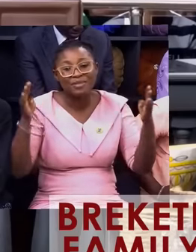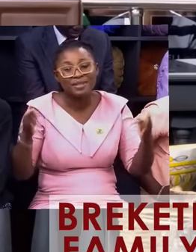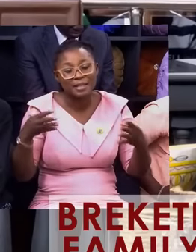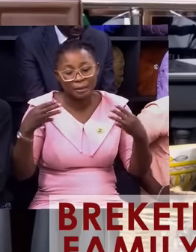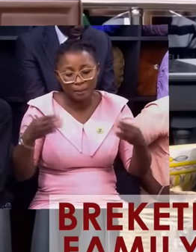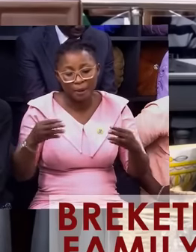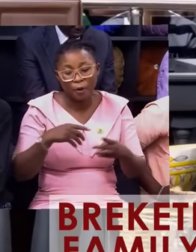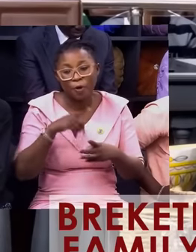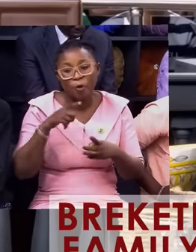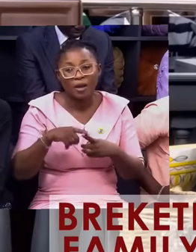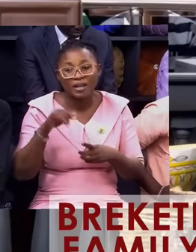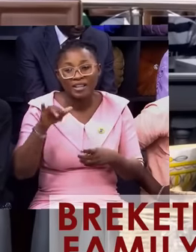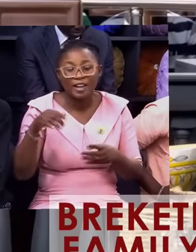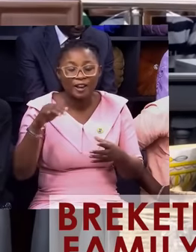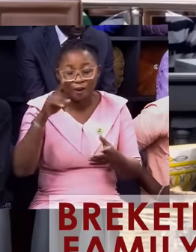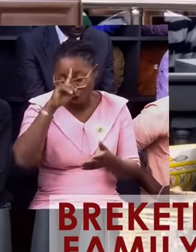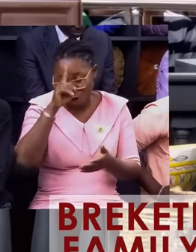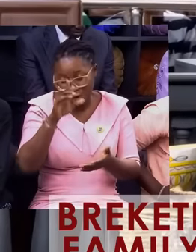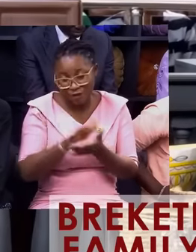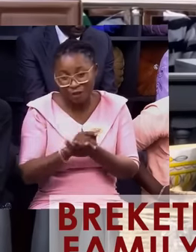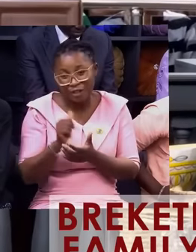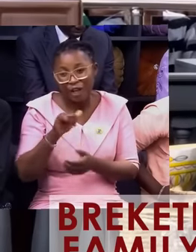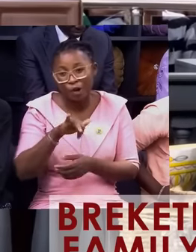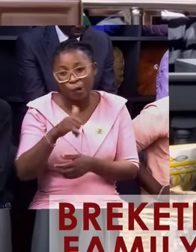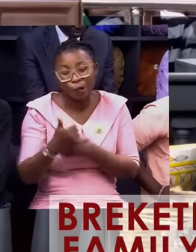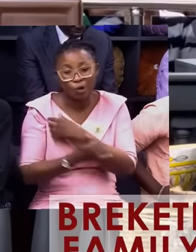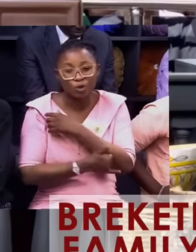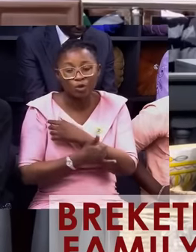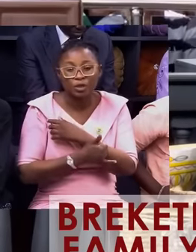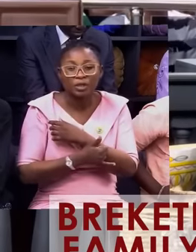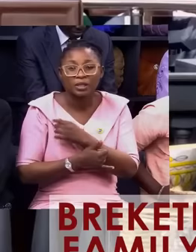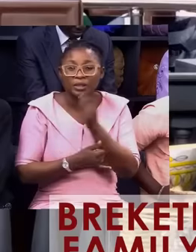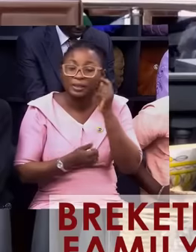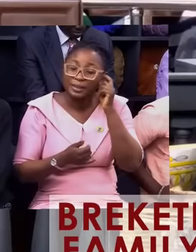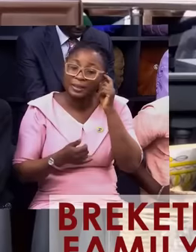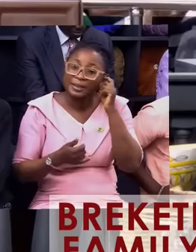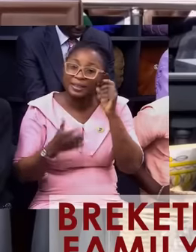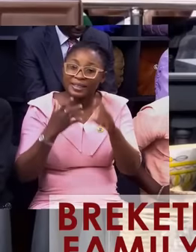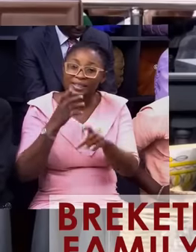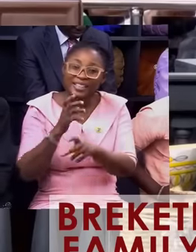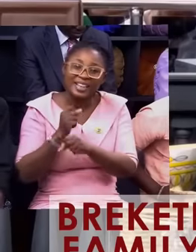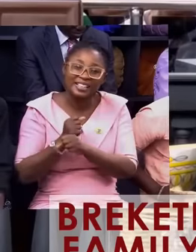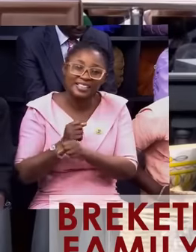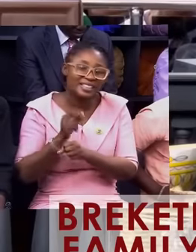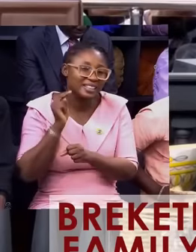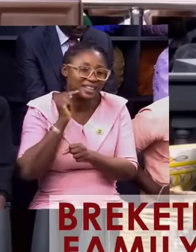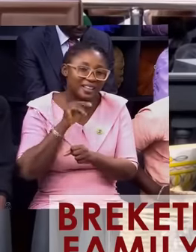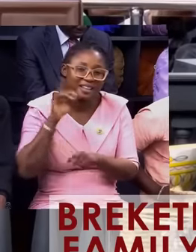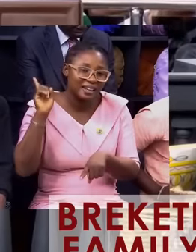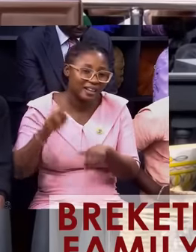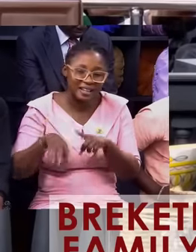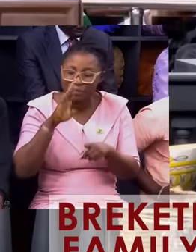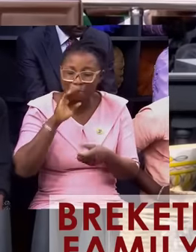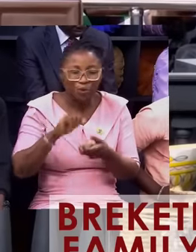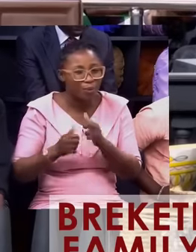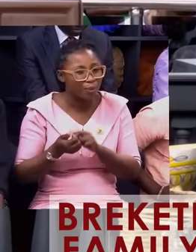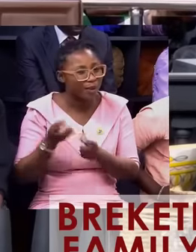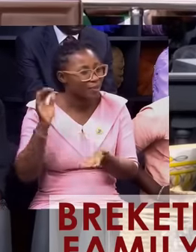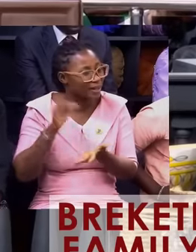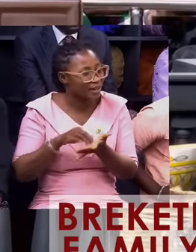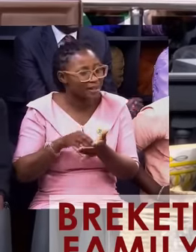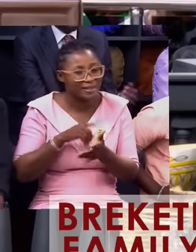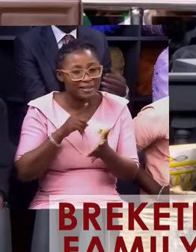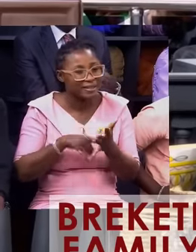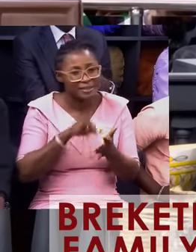so when they convince other countries those small small countries getting Niger make reference to that one exactly this is my